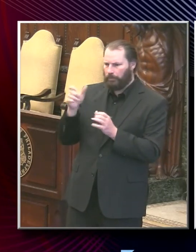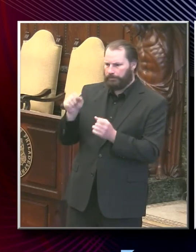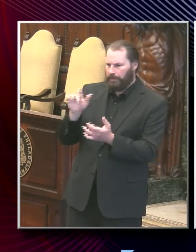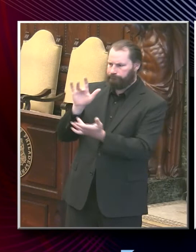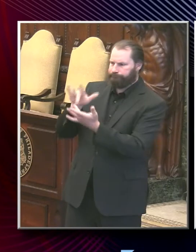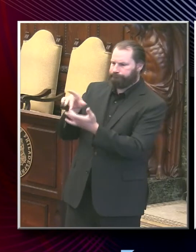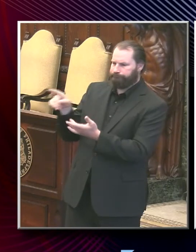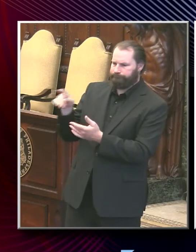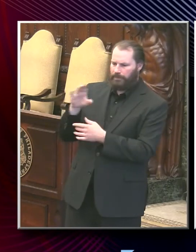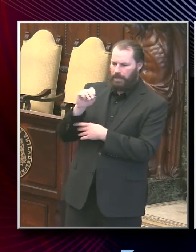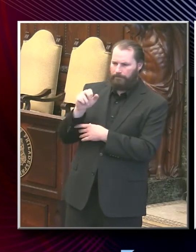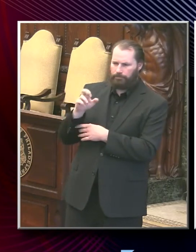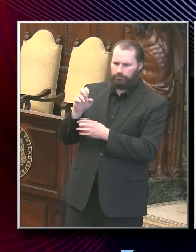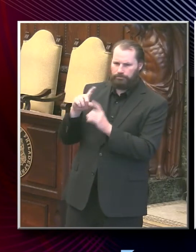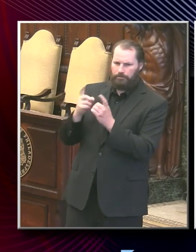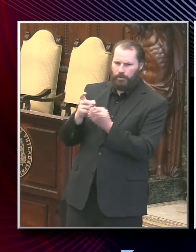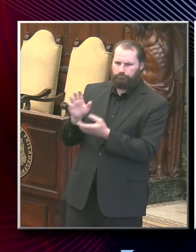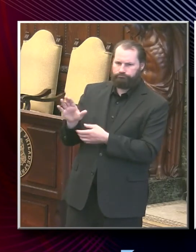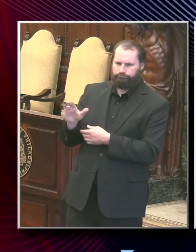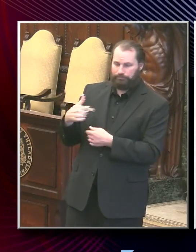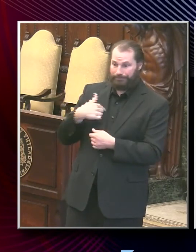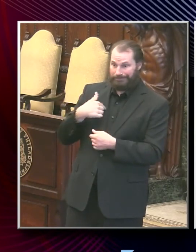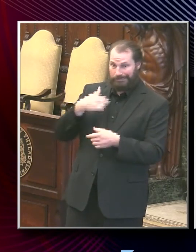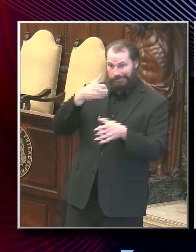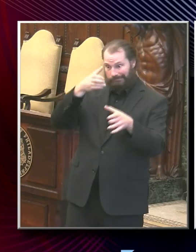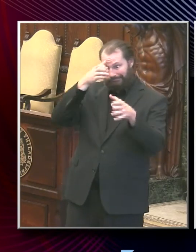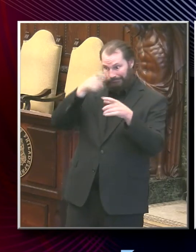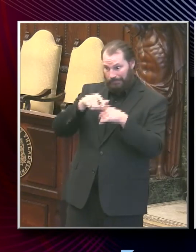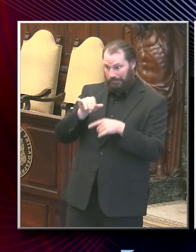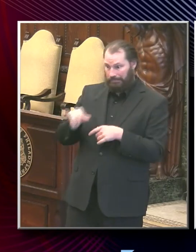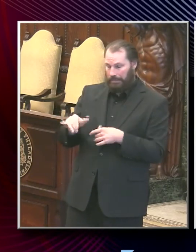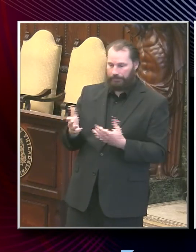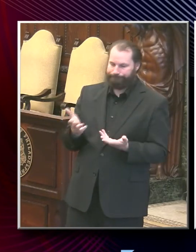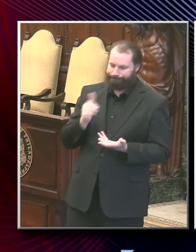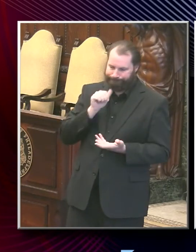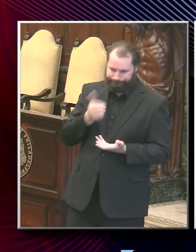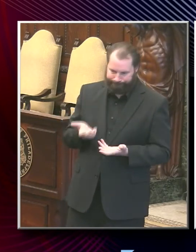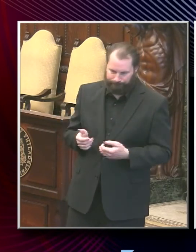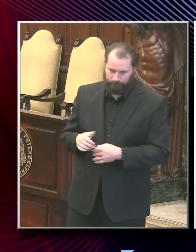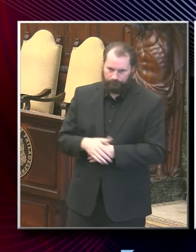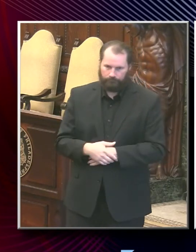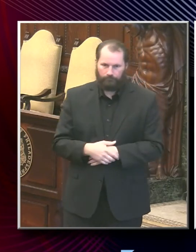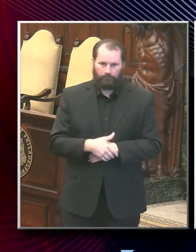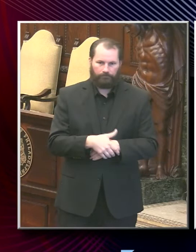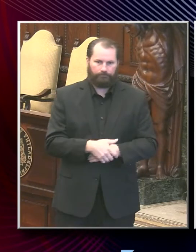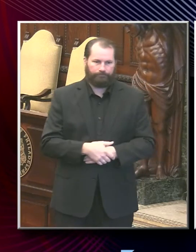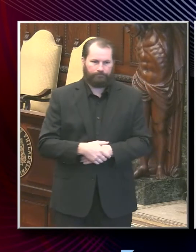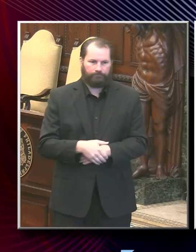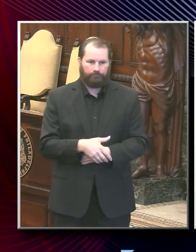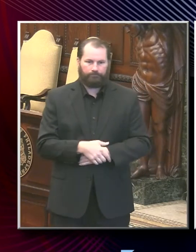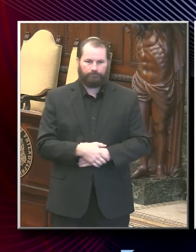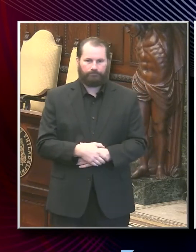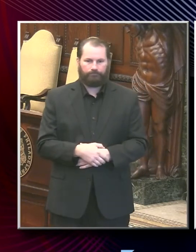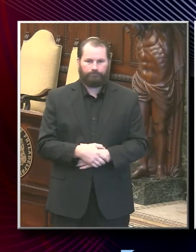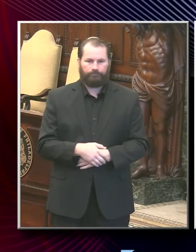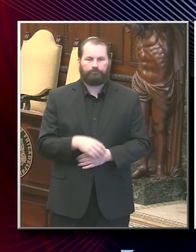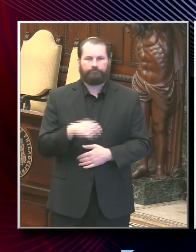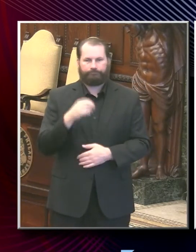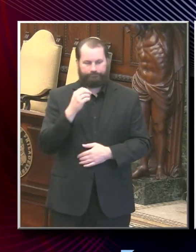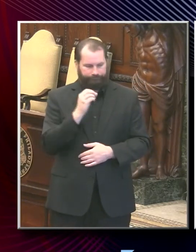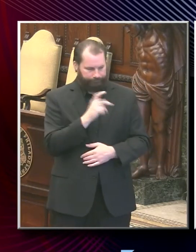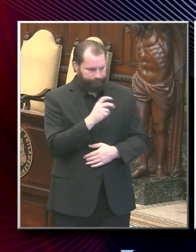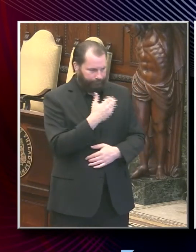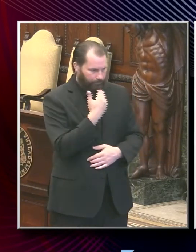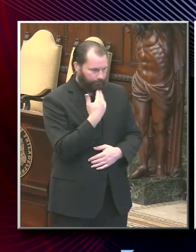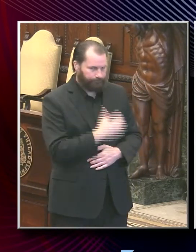a este plan, pero te puedo poner en contacto con el Departamento de Comercio, que sí lo tiene, para que lo puedas obtener. Sí, perfecto, lo agradecería. Muchas